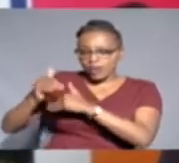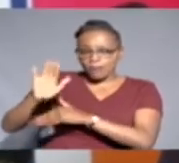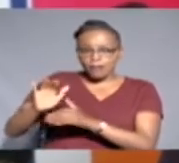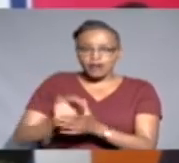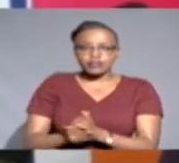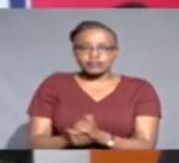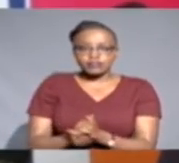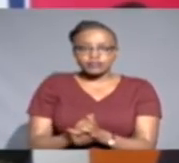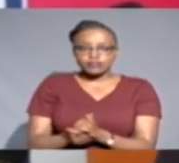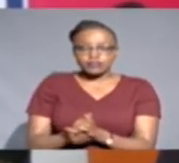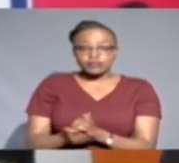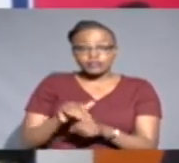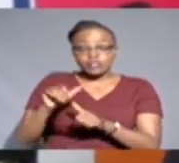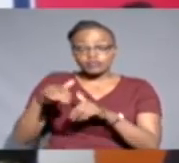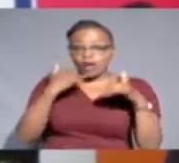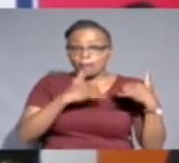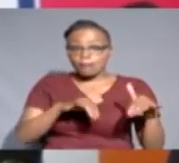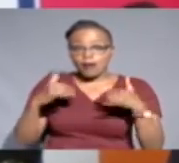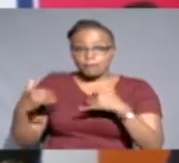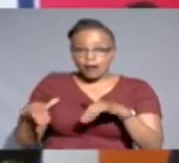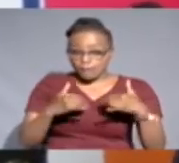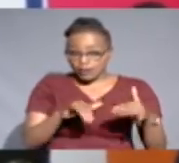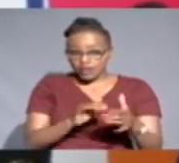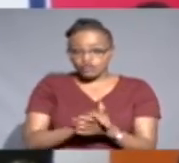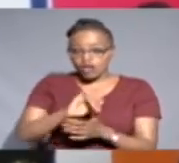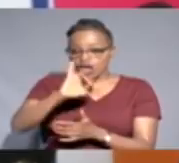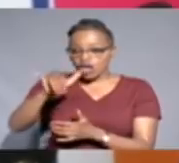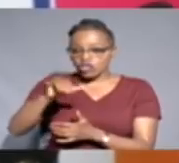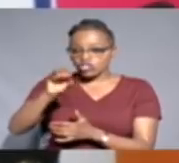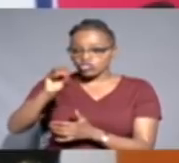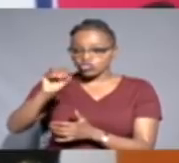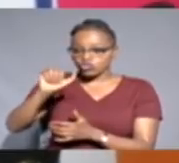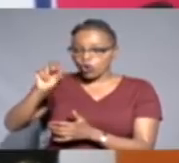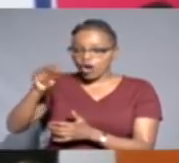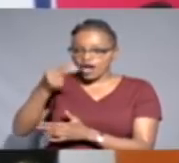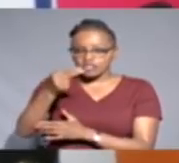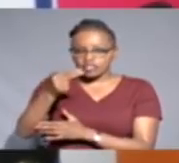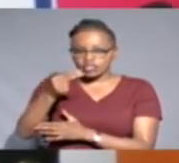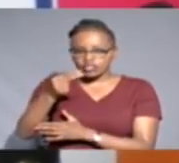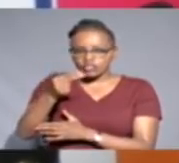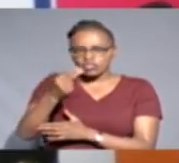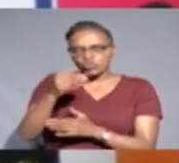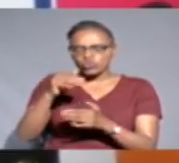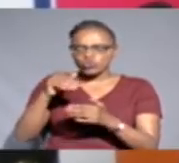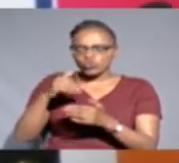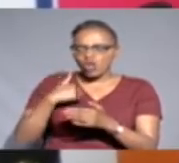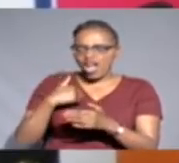Moussa is available to play. For Joash, I think it will be too short tomorrow.